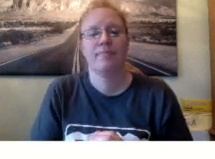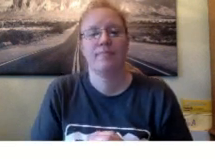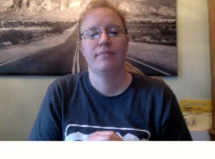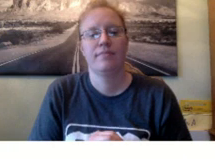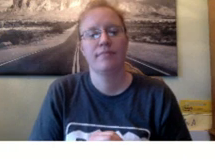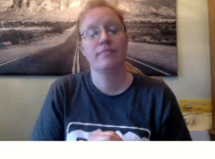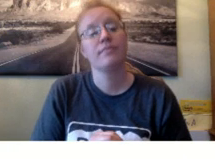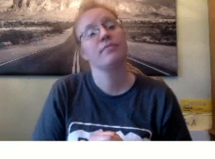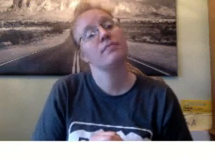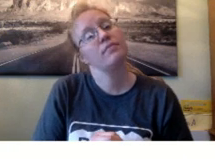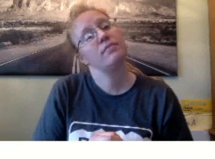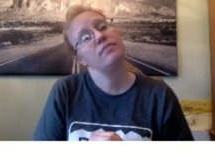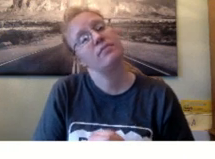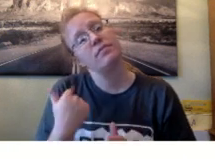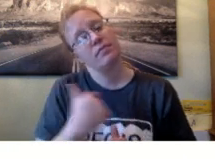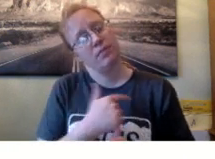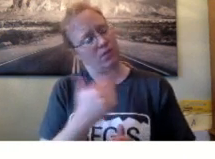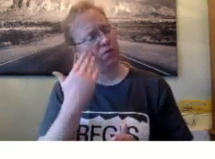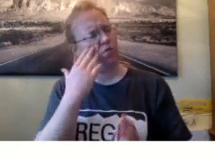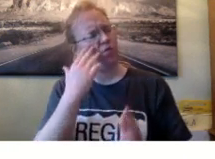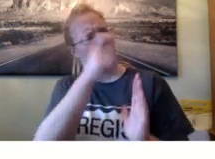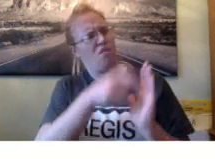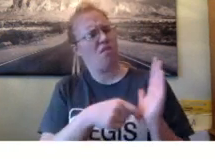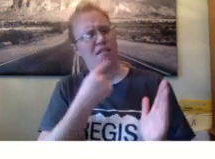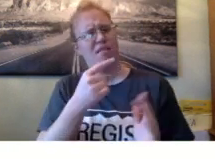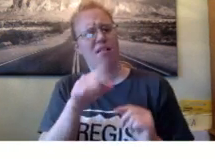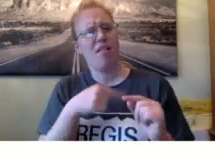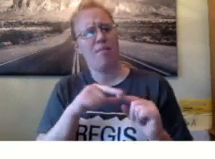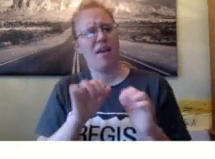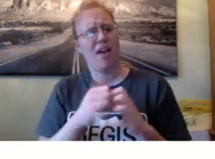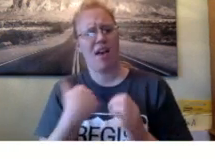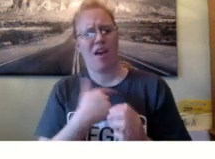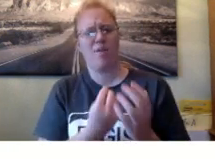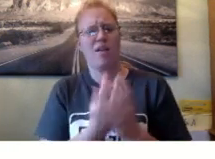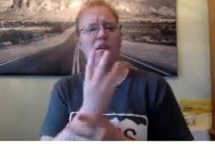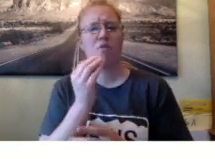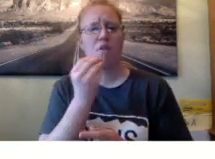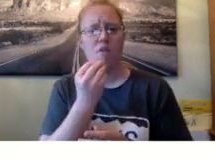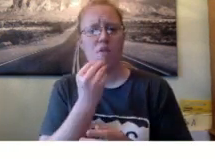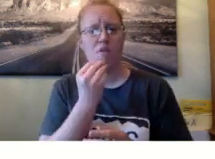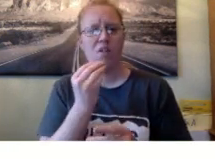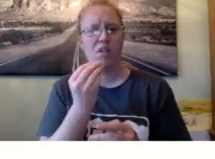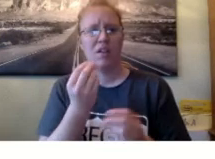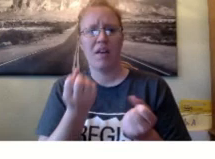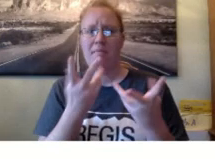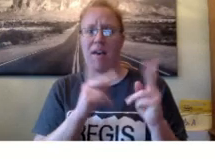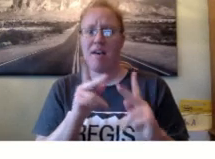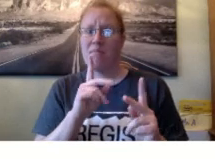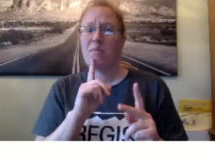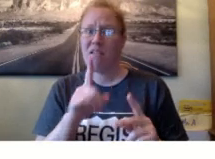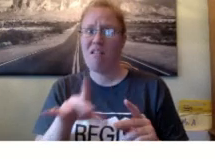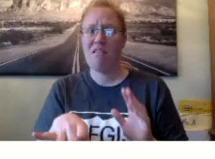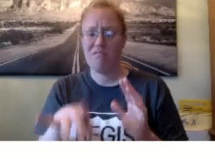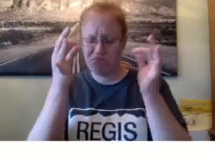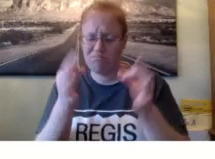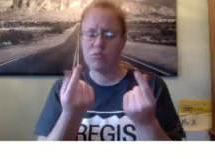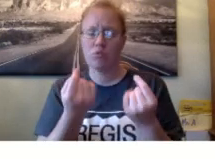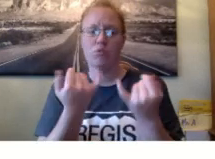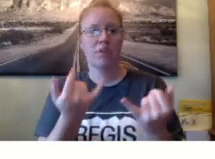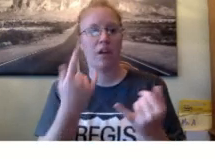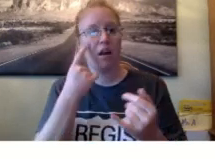Okay, so we know that this article tells us all about how we can grow food, and many people are choosing to do that right now because